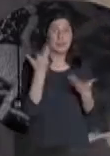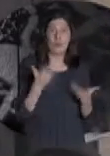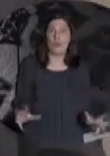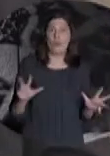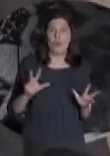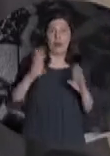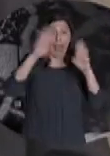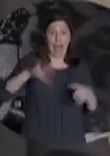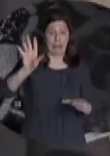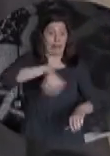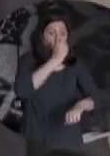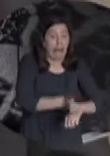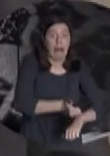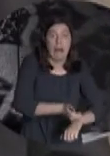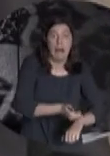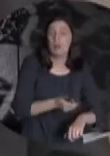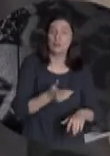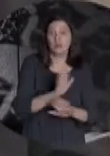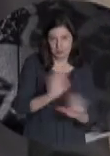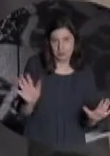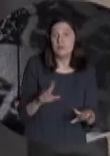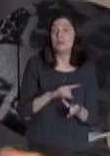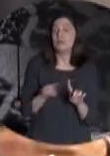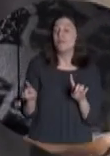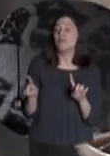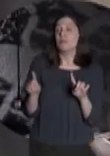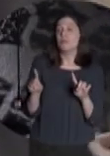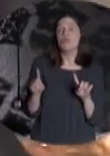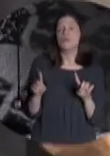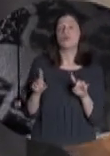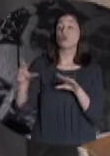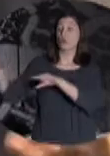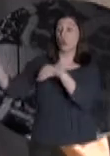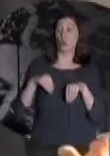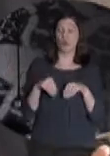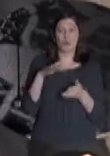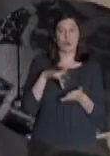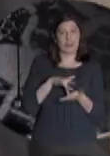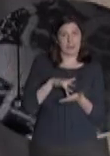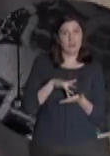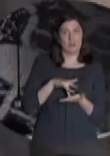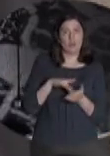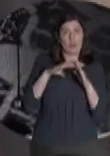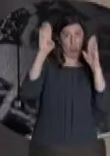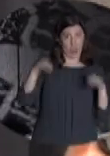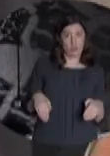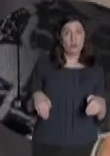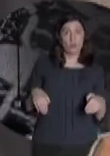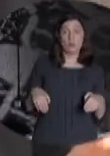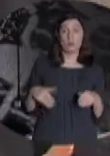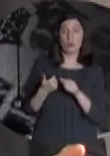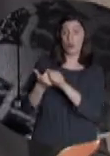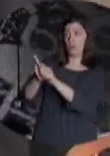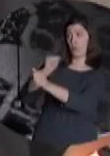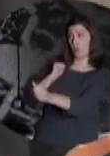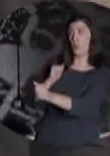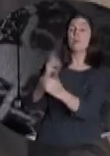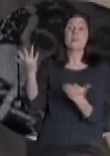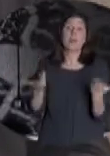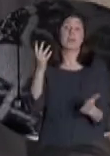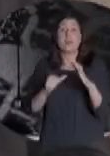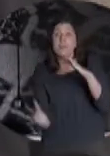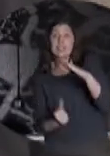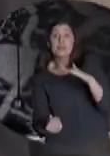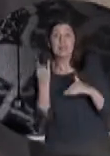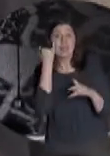on anyone, but certainly you want to move to the inner portions of your house and move away, maybe to the